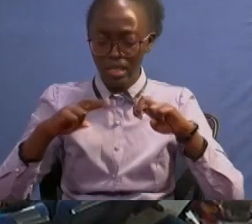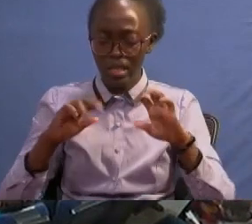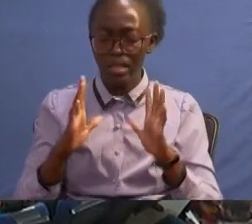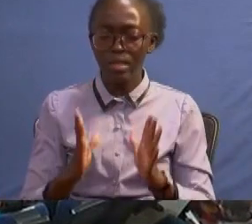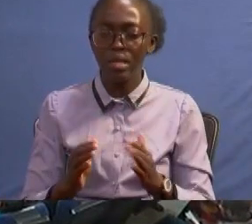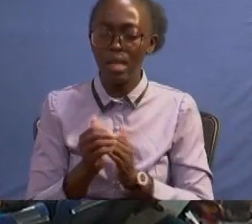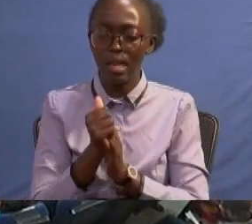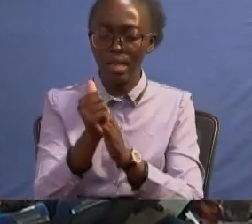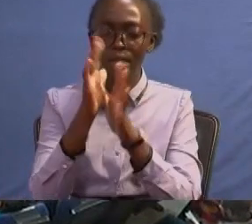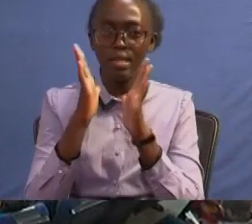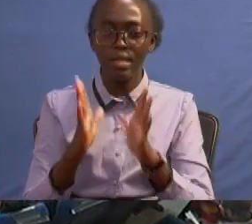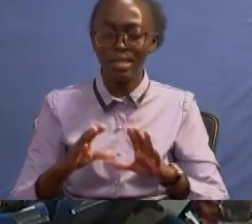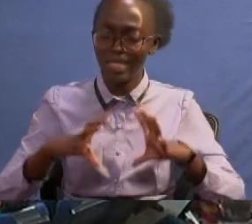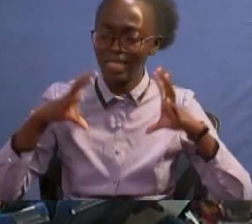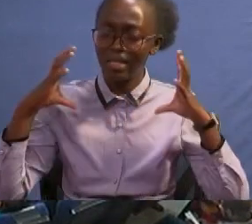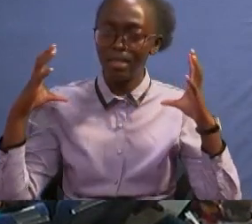leaders, greatest fathers,